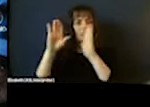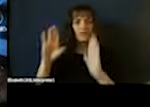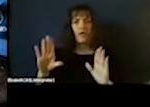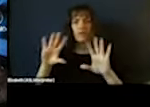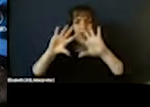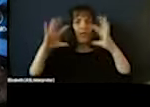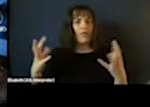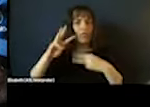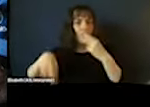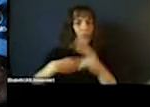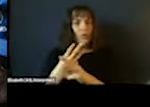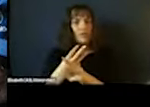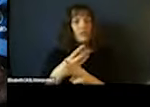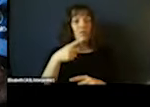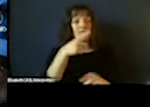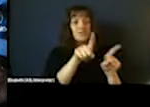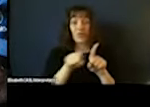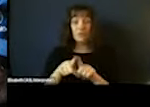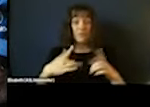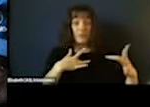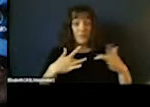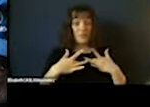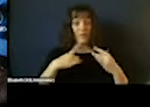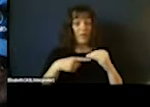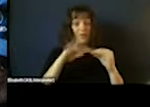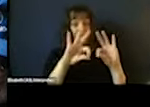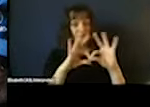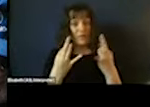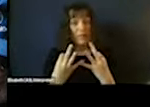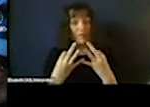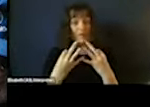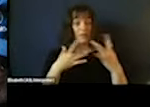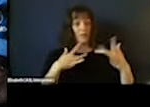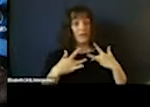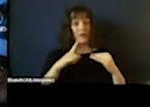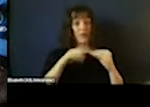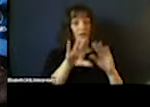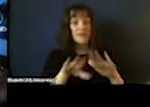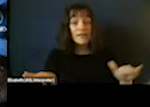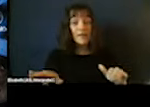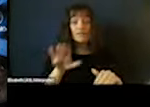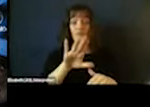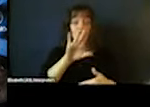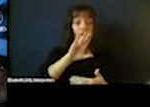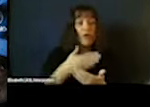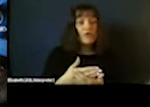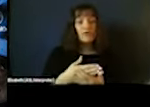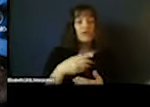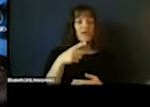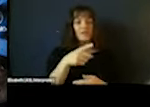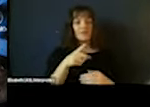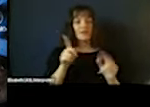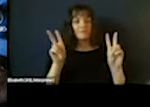person who just concerned about their kids and daughter. And she's also kind of mom of some little girl